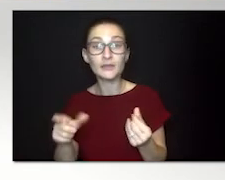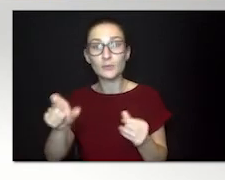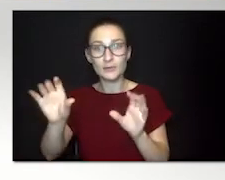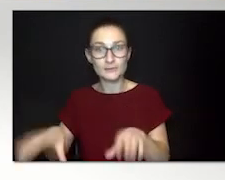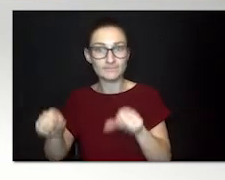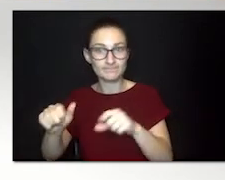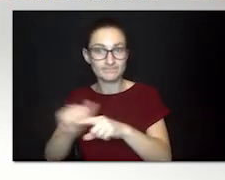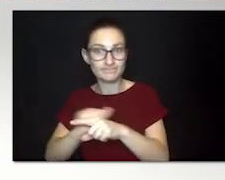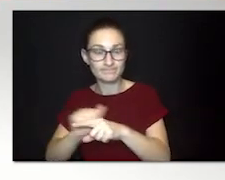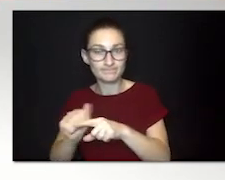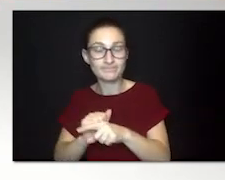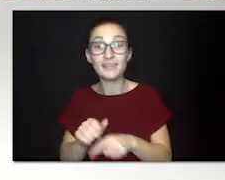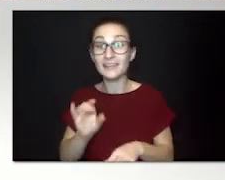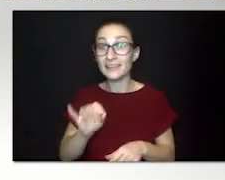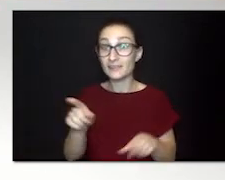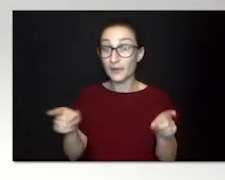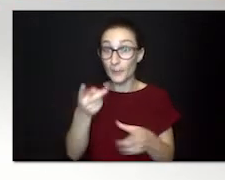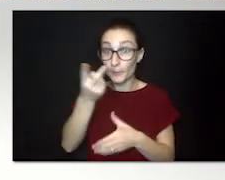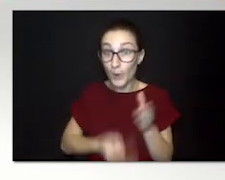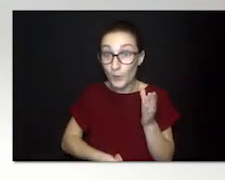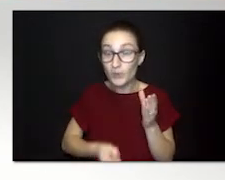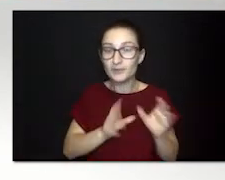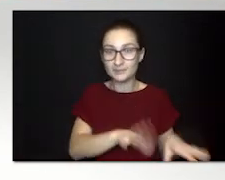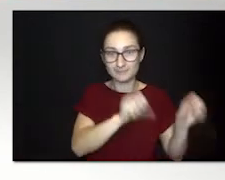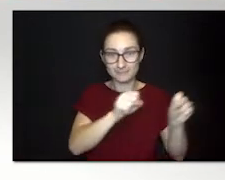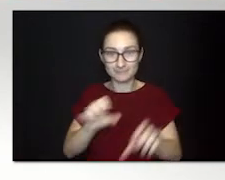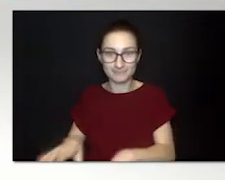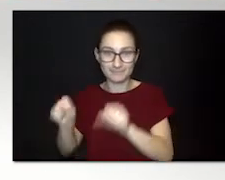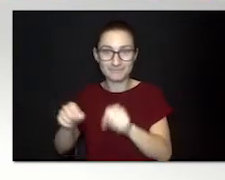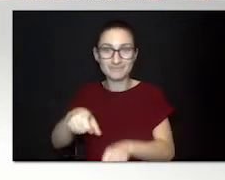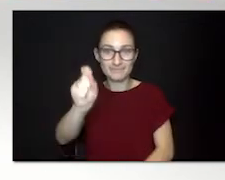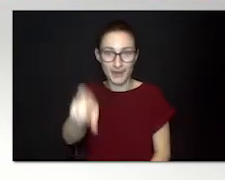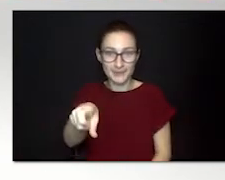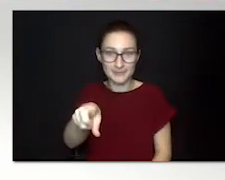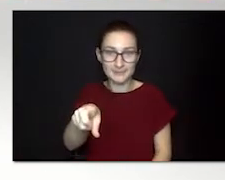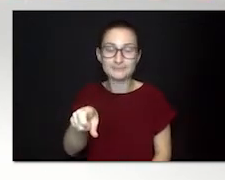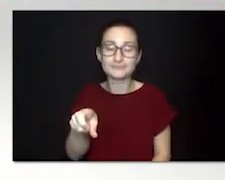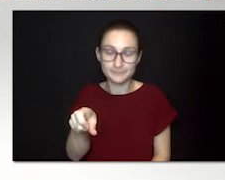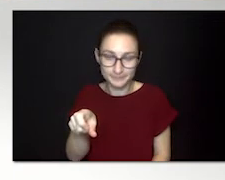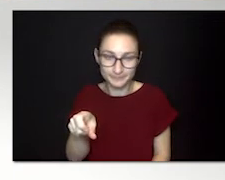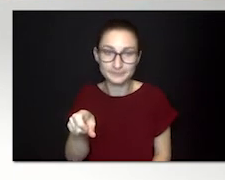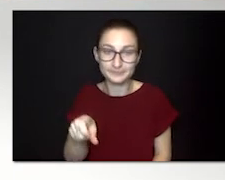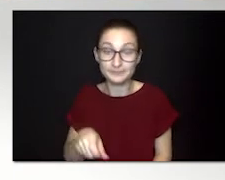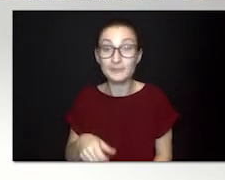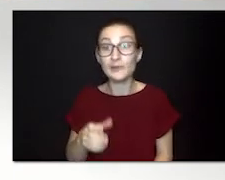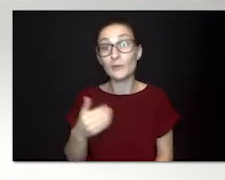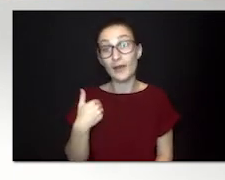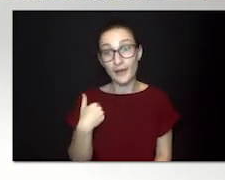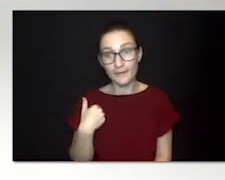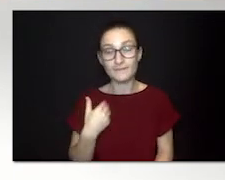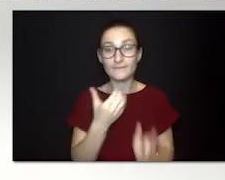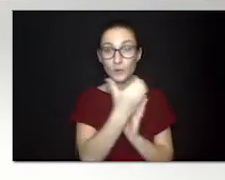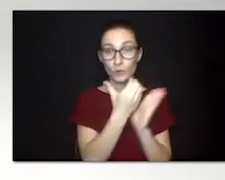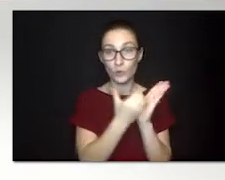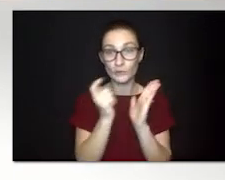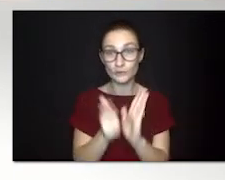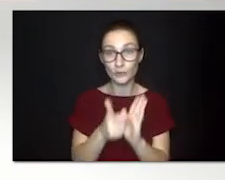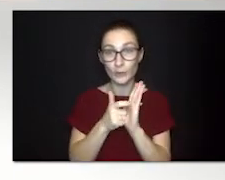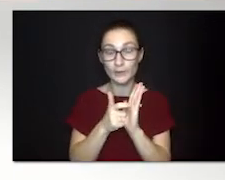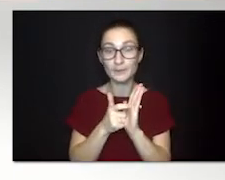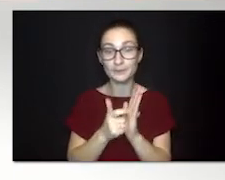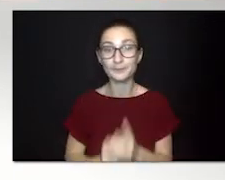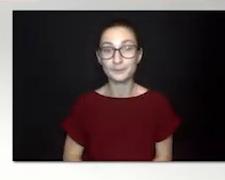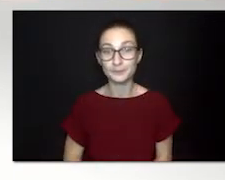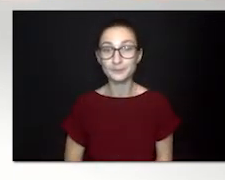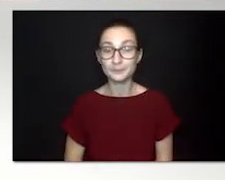guardian of both, you would go through the training. So there are educational requirements once you are appointed, courses that you do